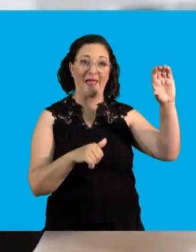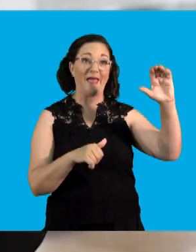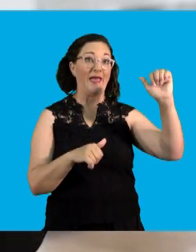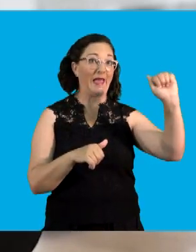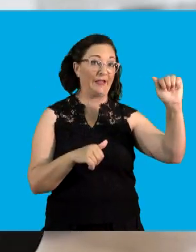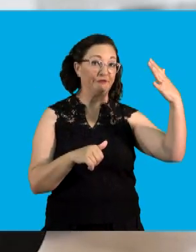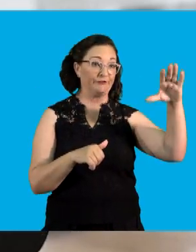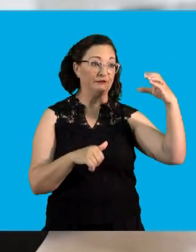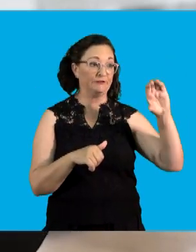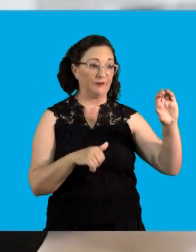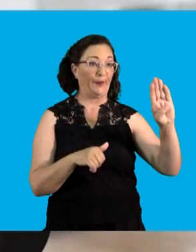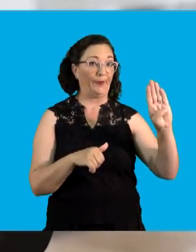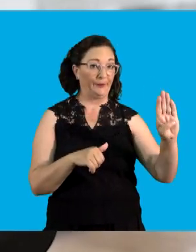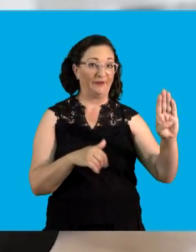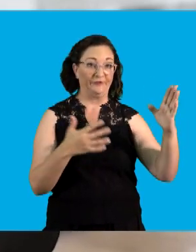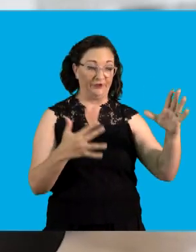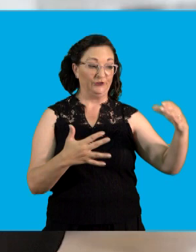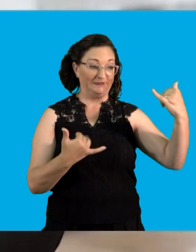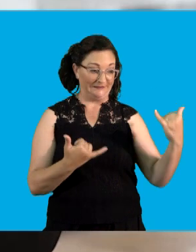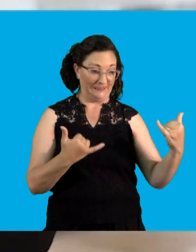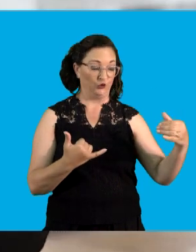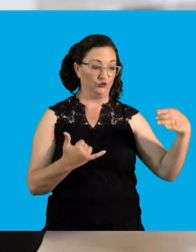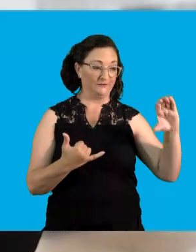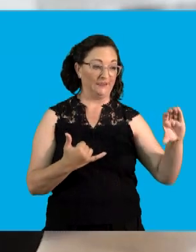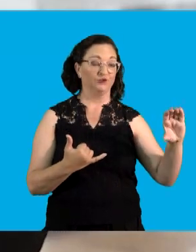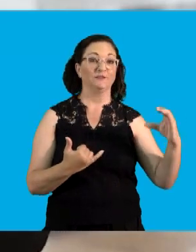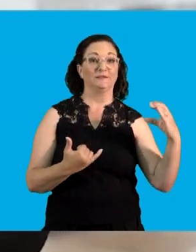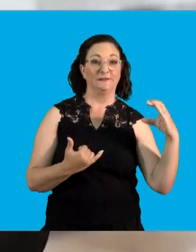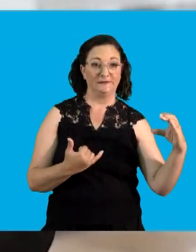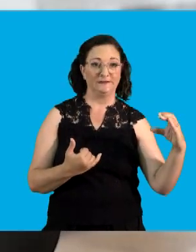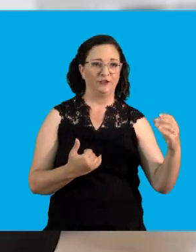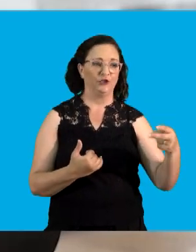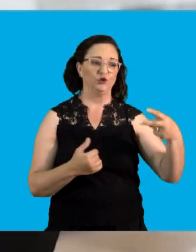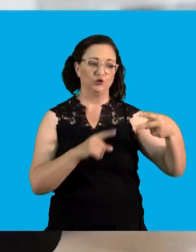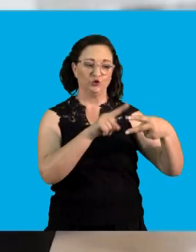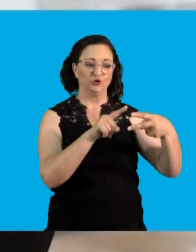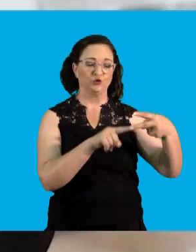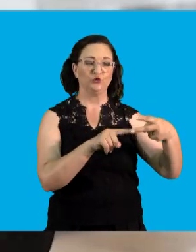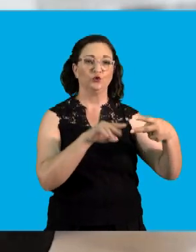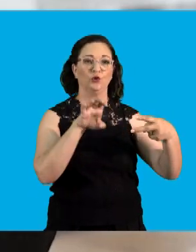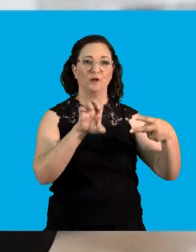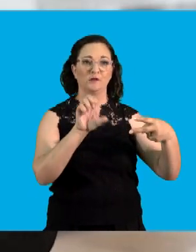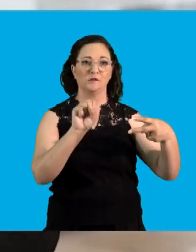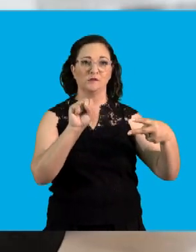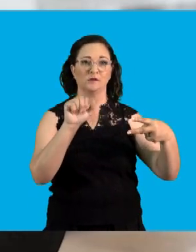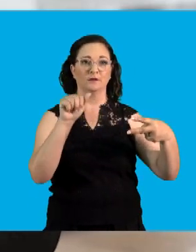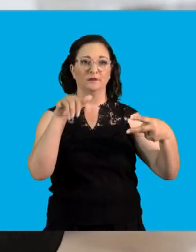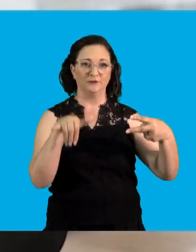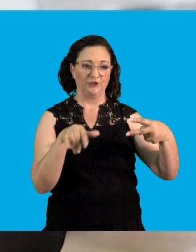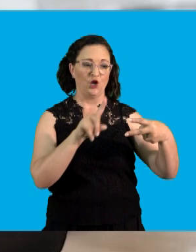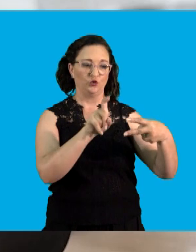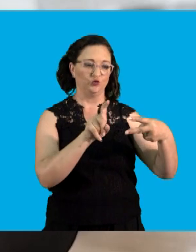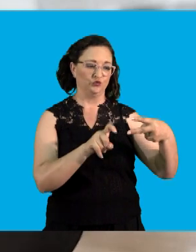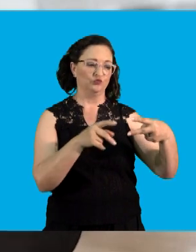we are in section C, and section C, remember we said it consists of 2 essay questions. So you are required to answer